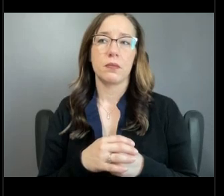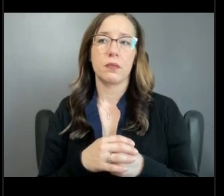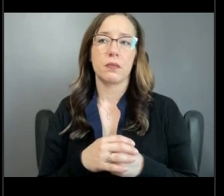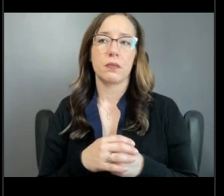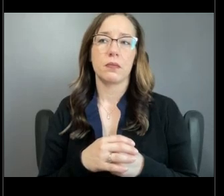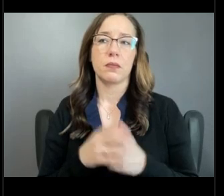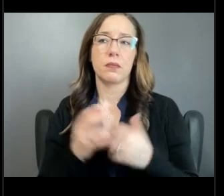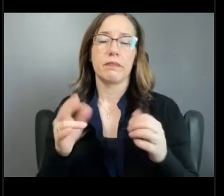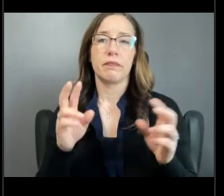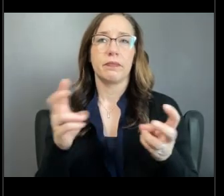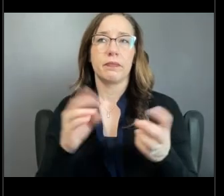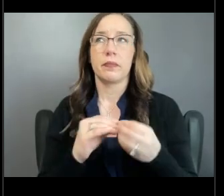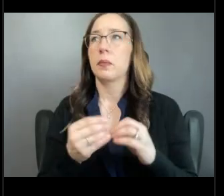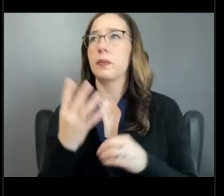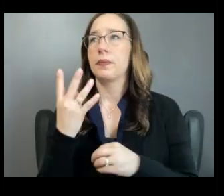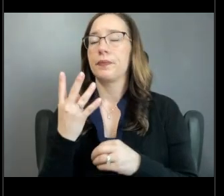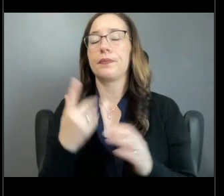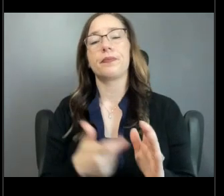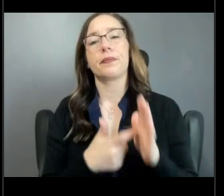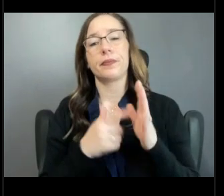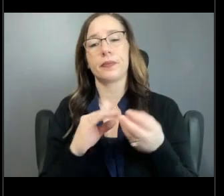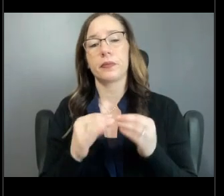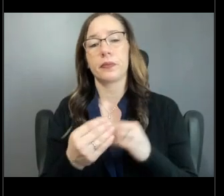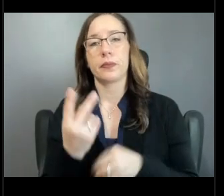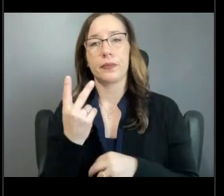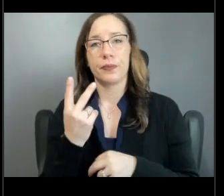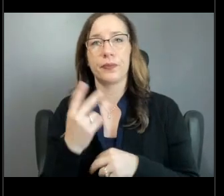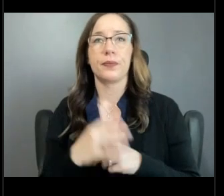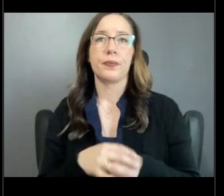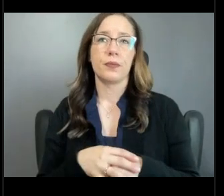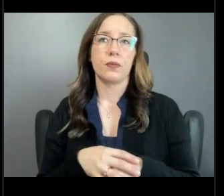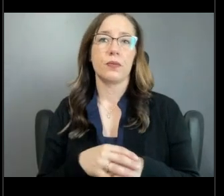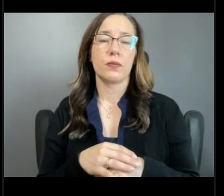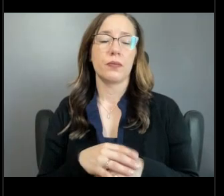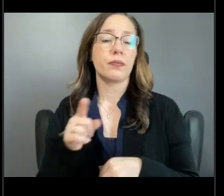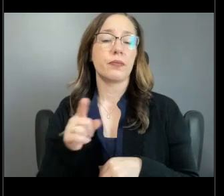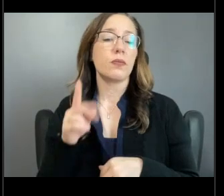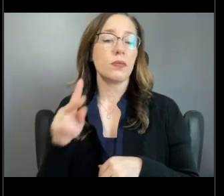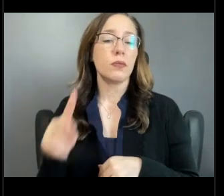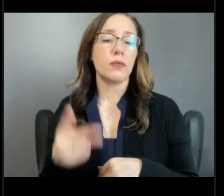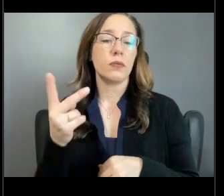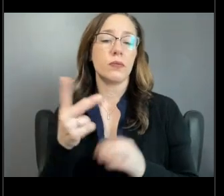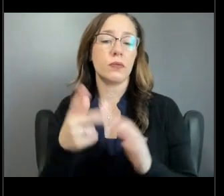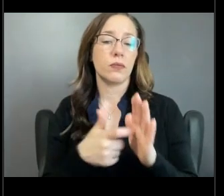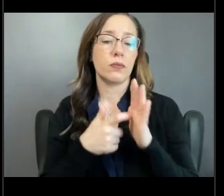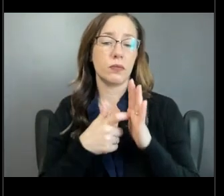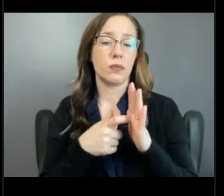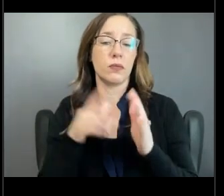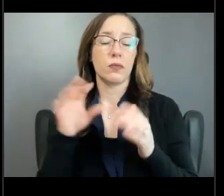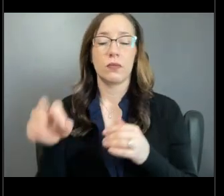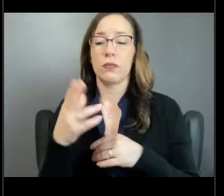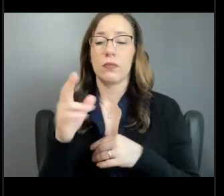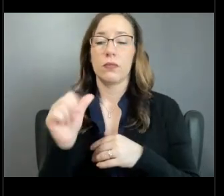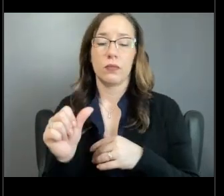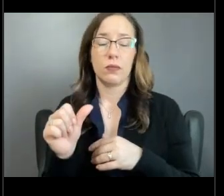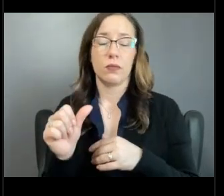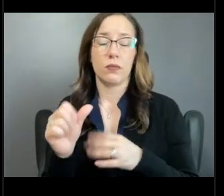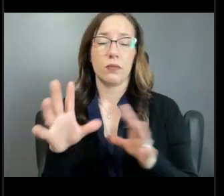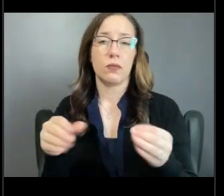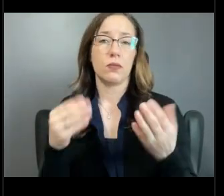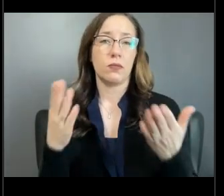Now, topic 4, requirement 2. The second requirement of the FHA